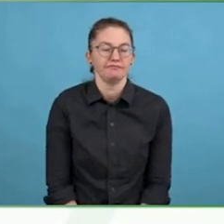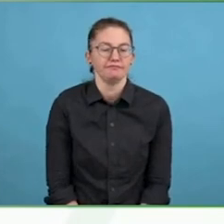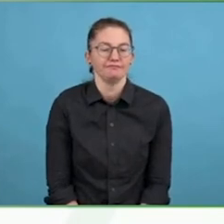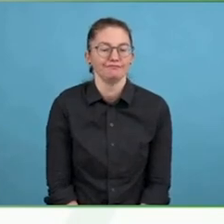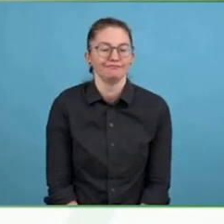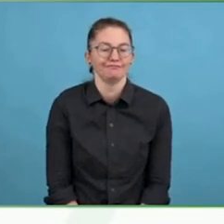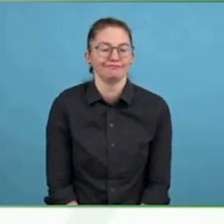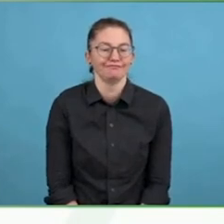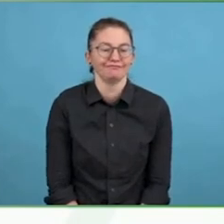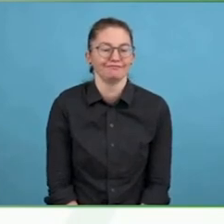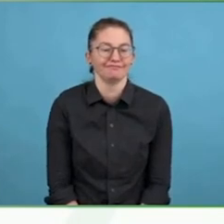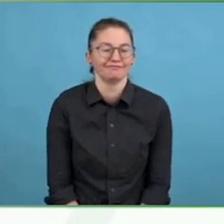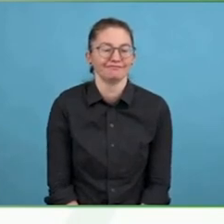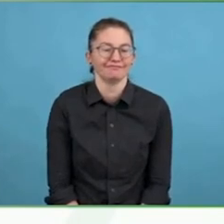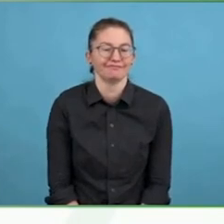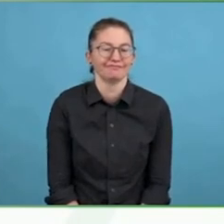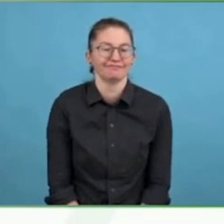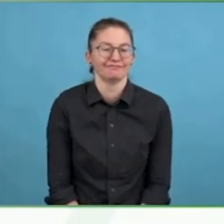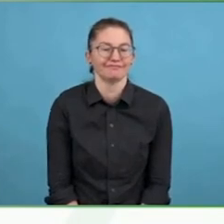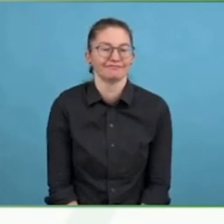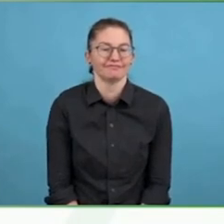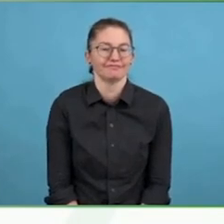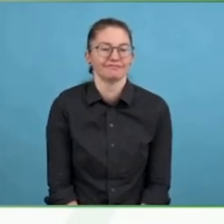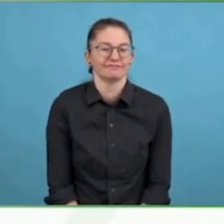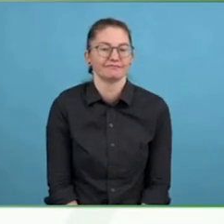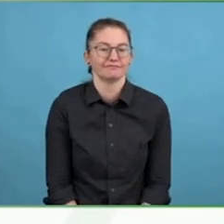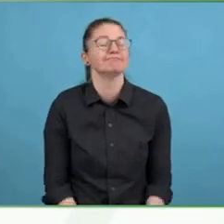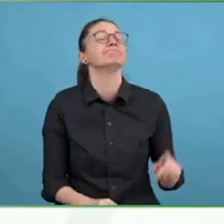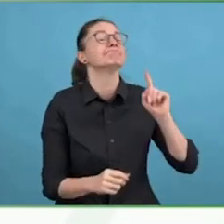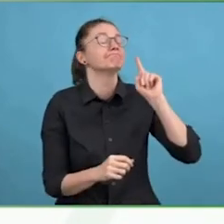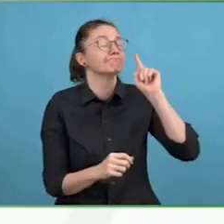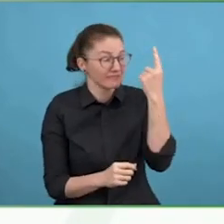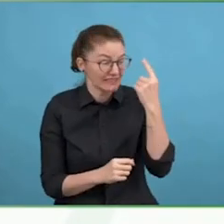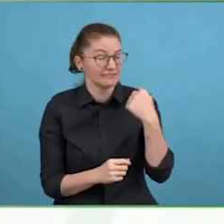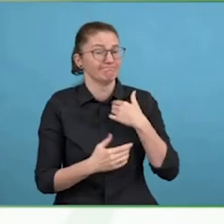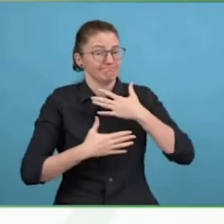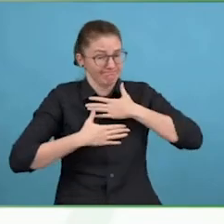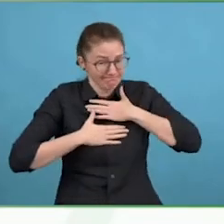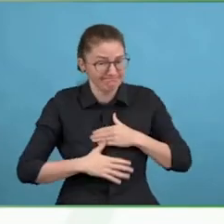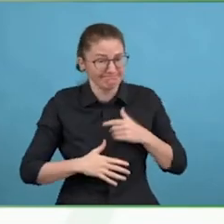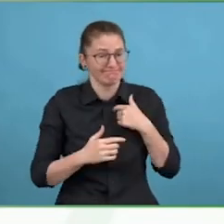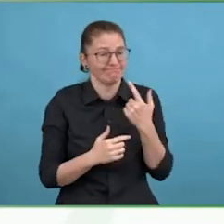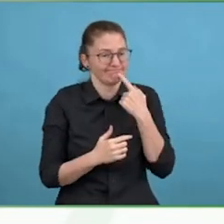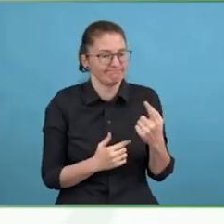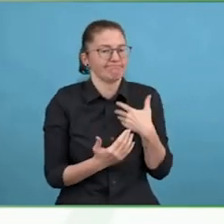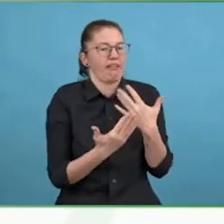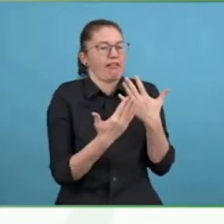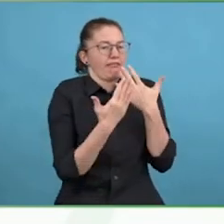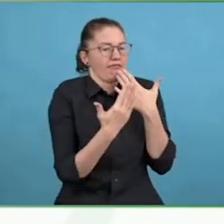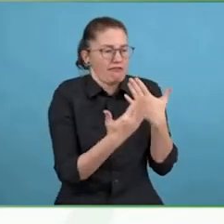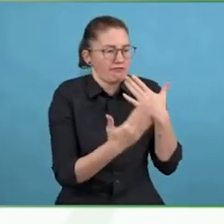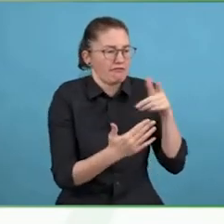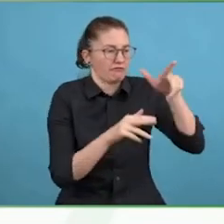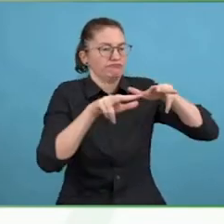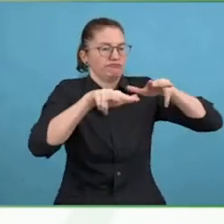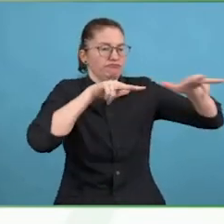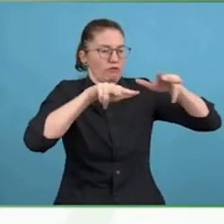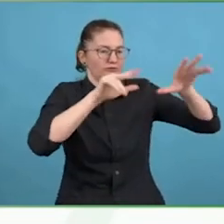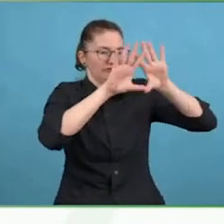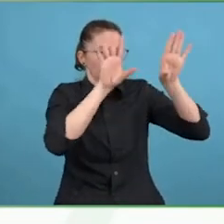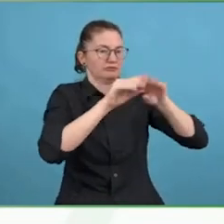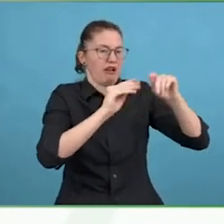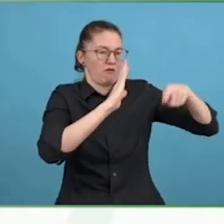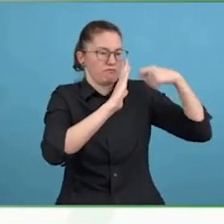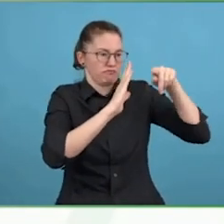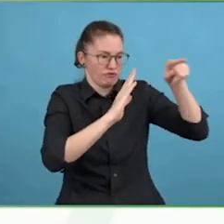today. My name is Ali Abbasi, a researcher and disability advocate in Iran.